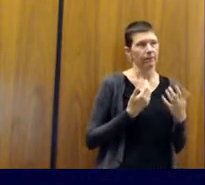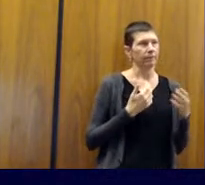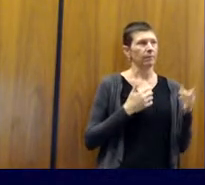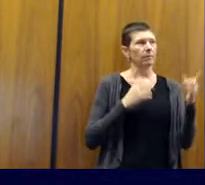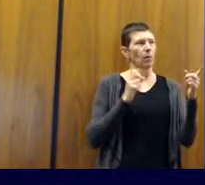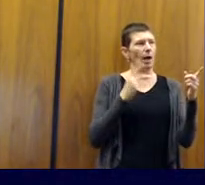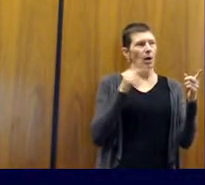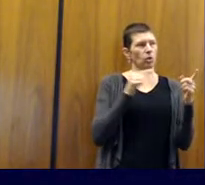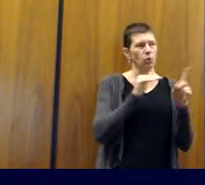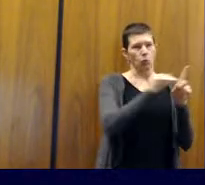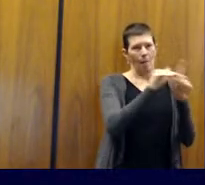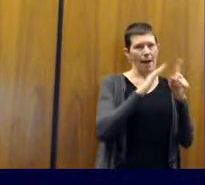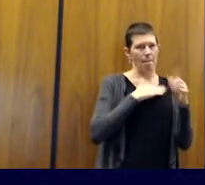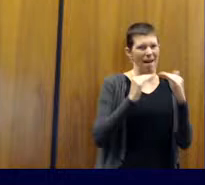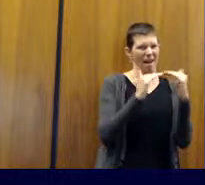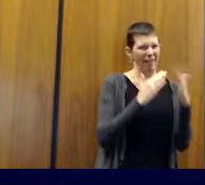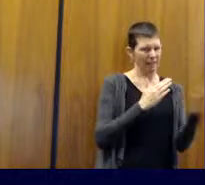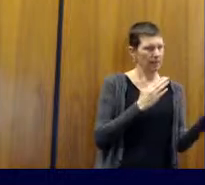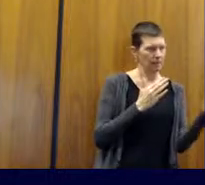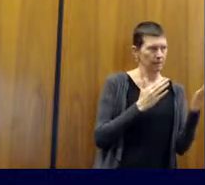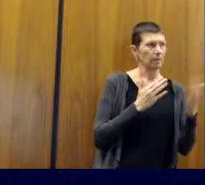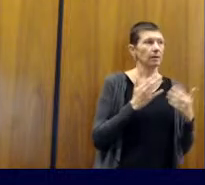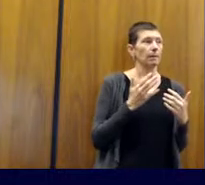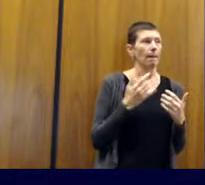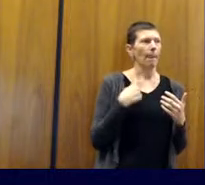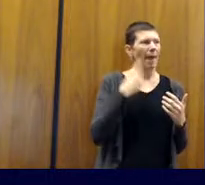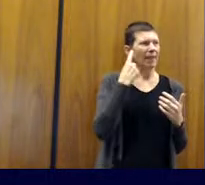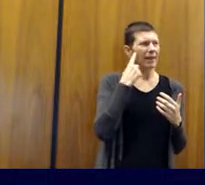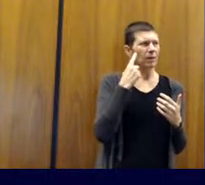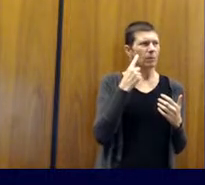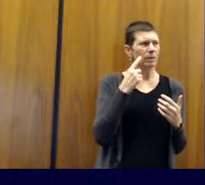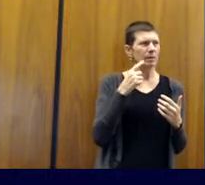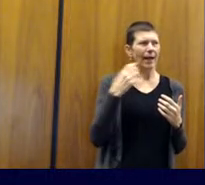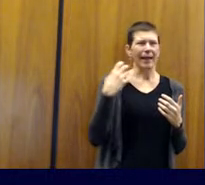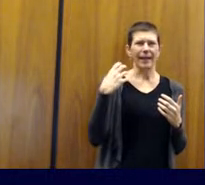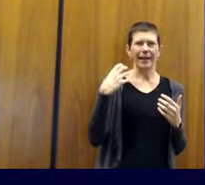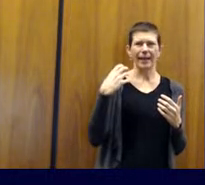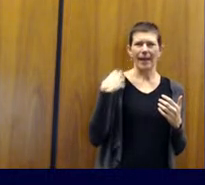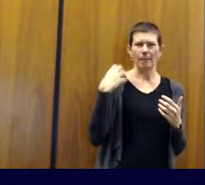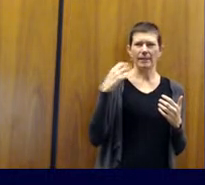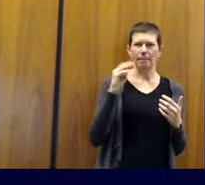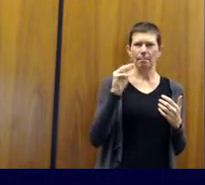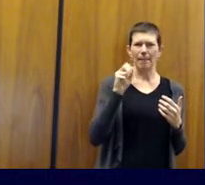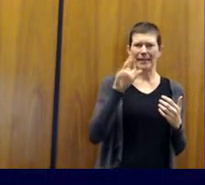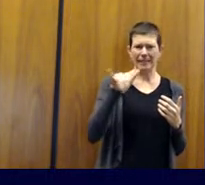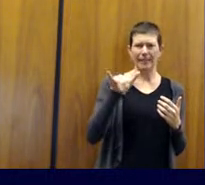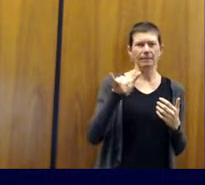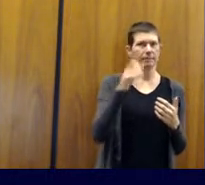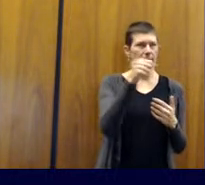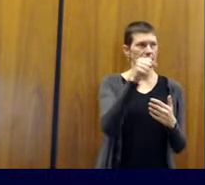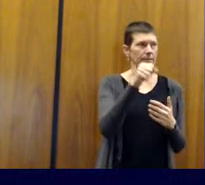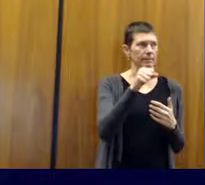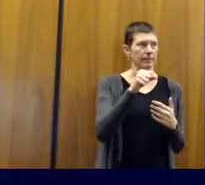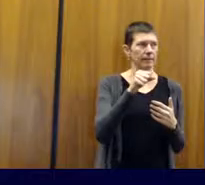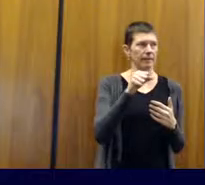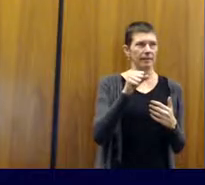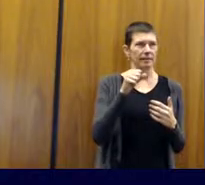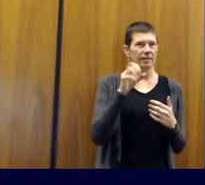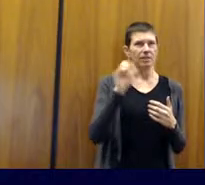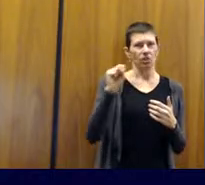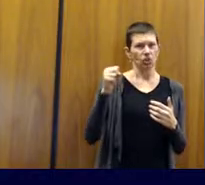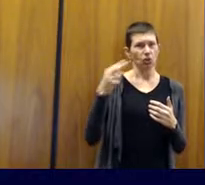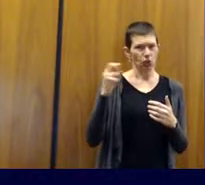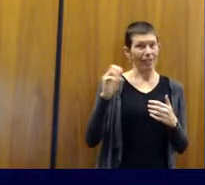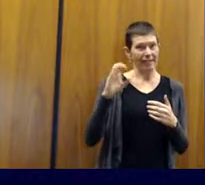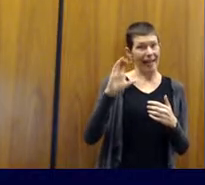just remind my colleagues there, I think is it Captain Macy? Yes. Is it Captain? Is she a captain? She is a